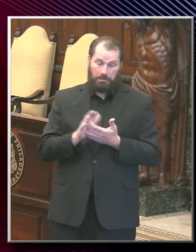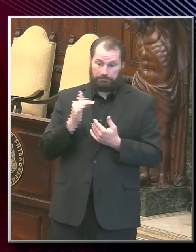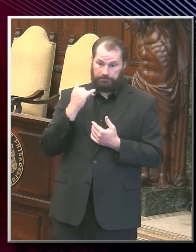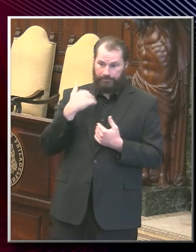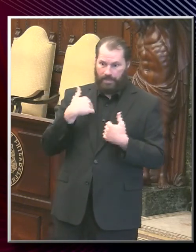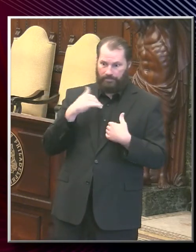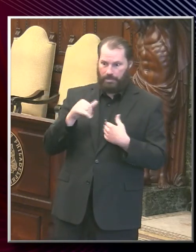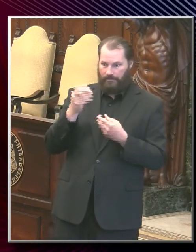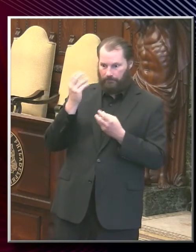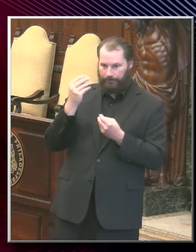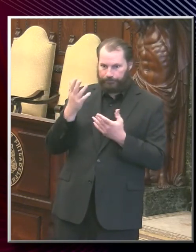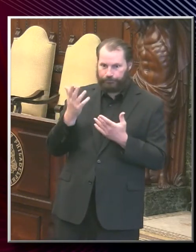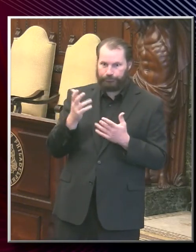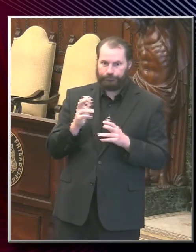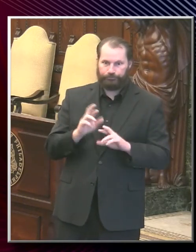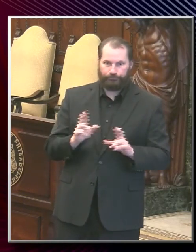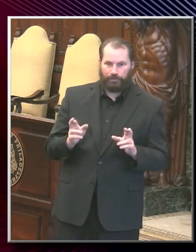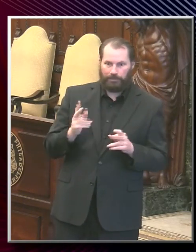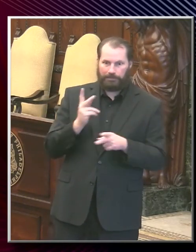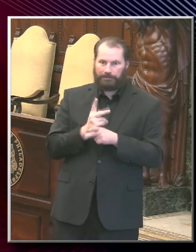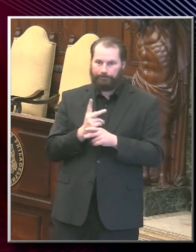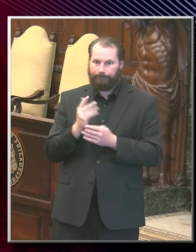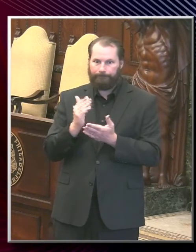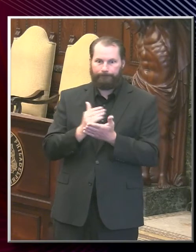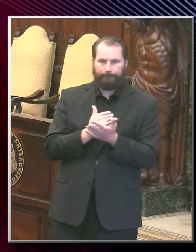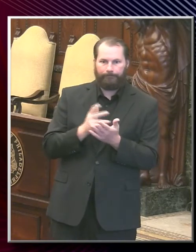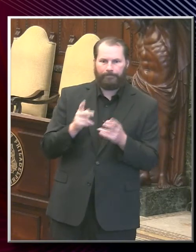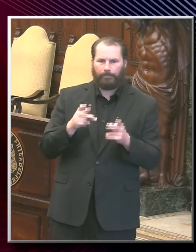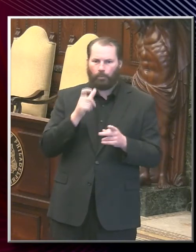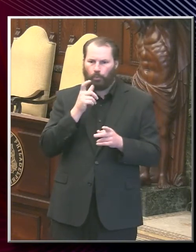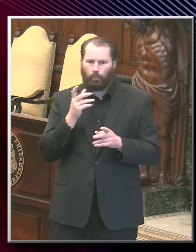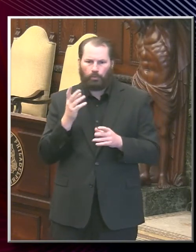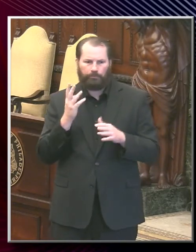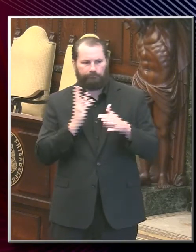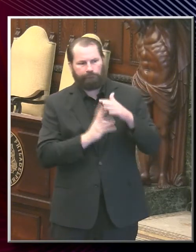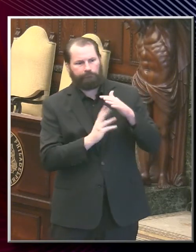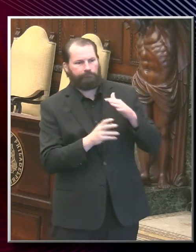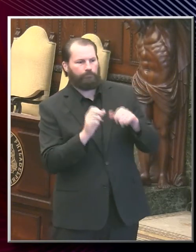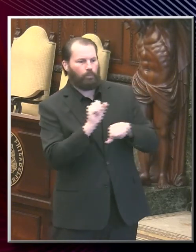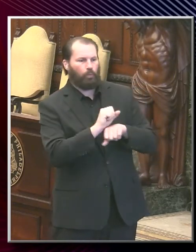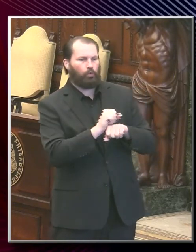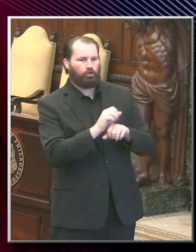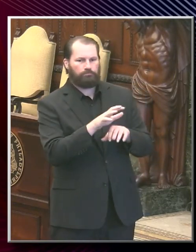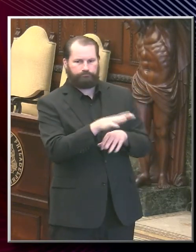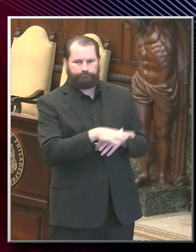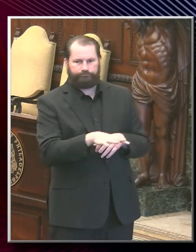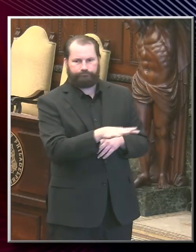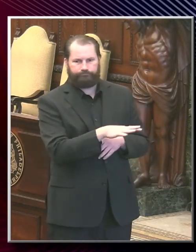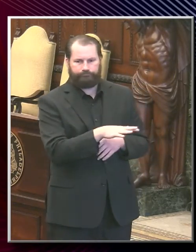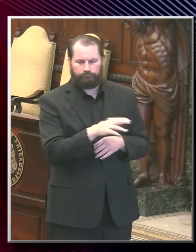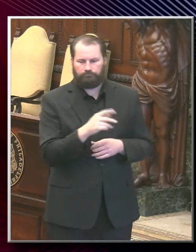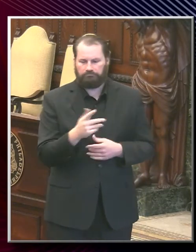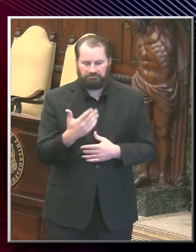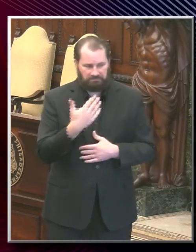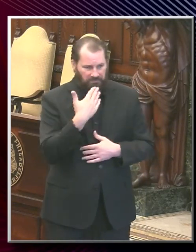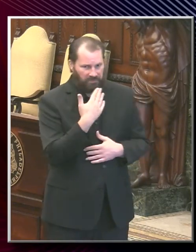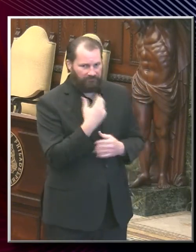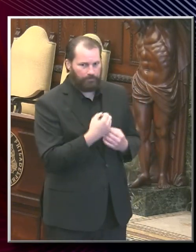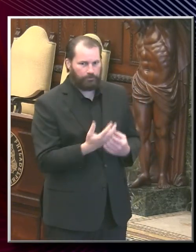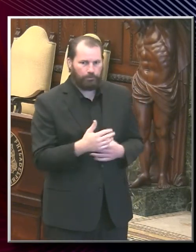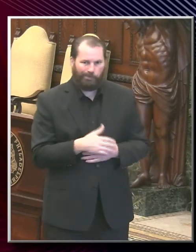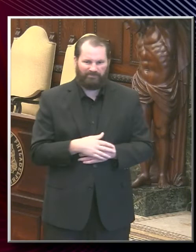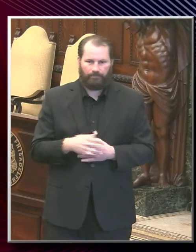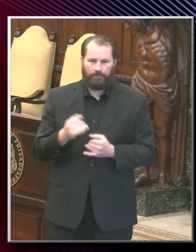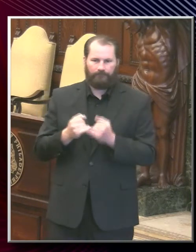well. Alrighty, that was the only question I had. Thanks so much. All right, and finally, at least on